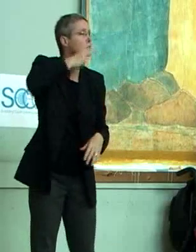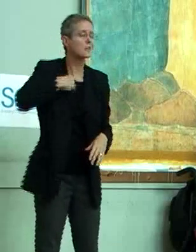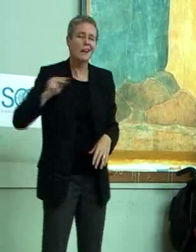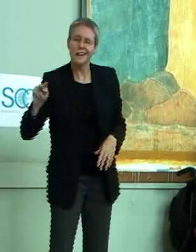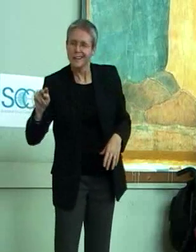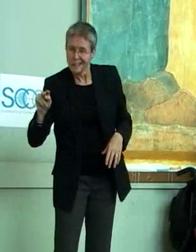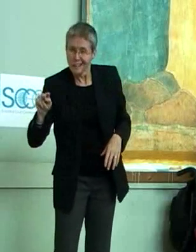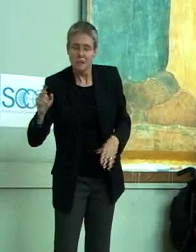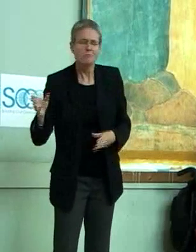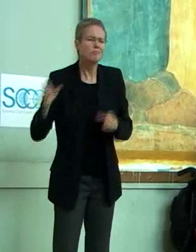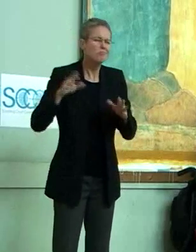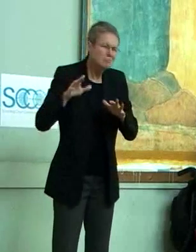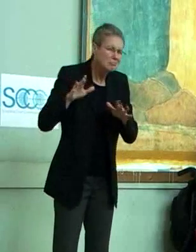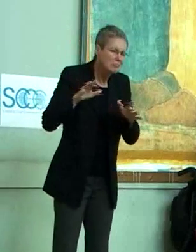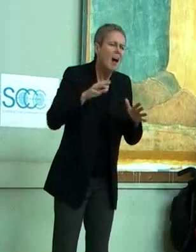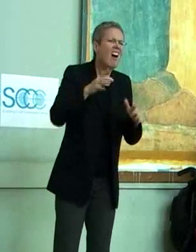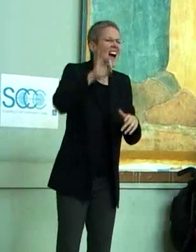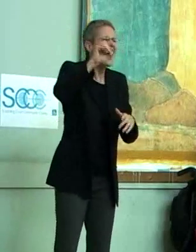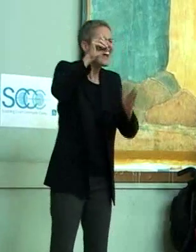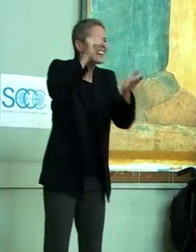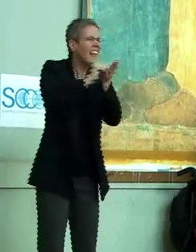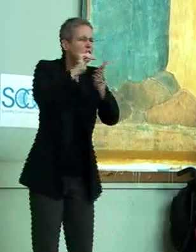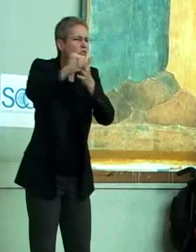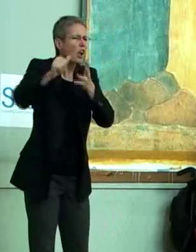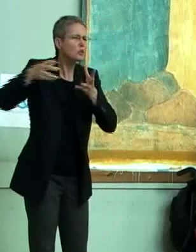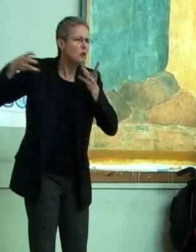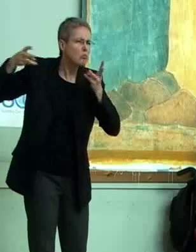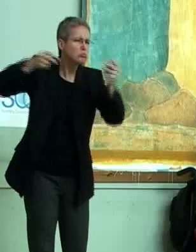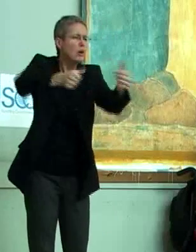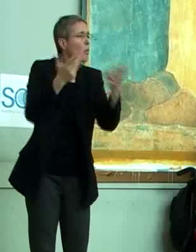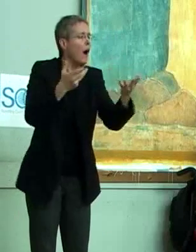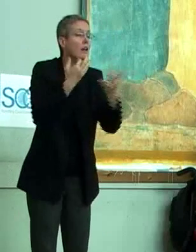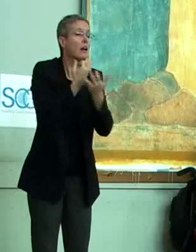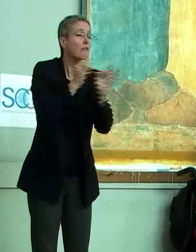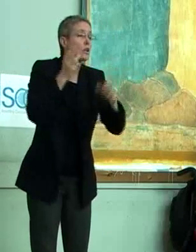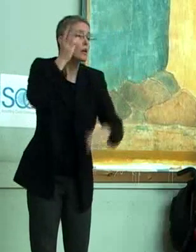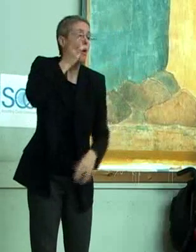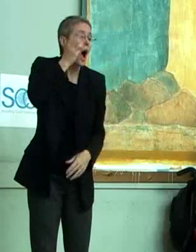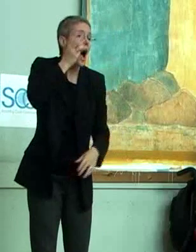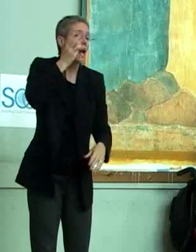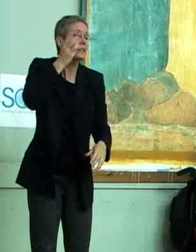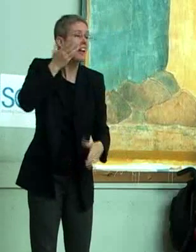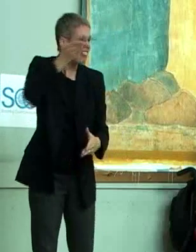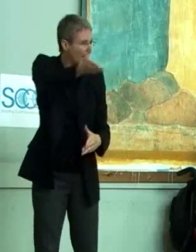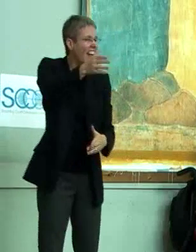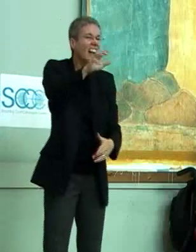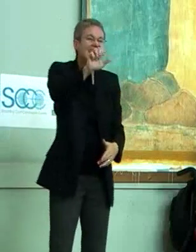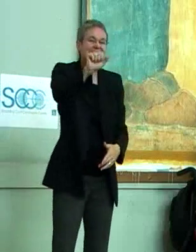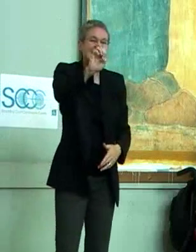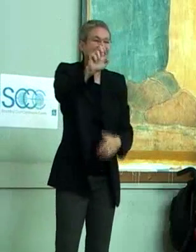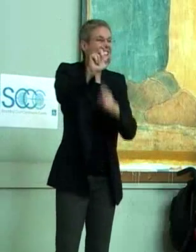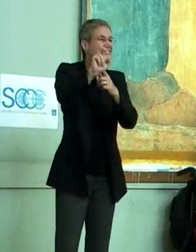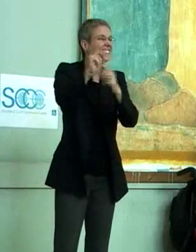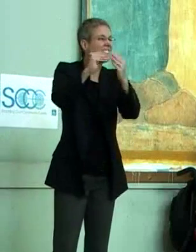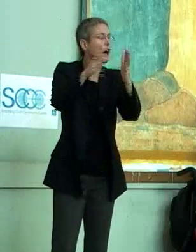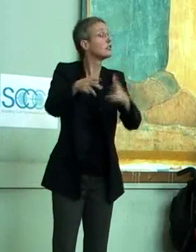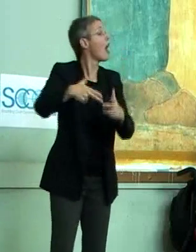that we spend $80,000 on giving free wine to the homeless at Seton House, and they said, it's harm